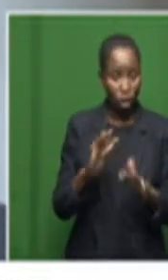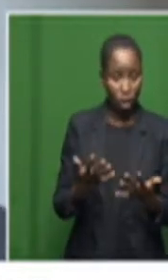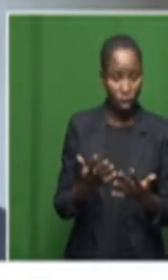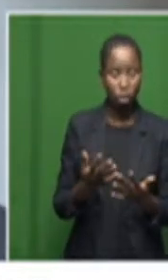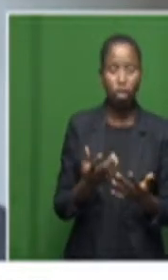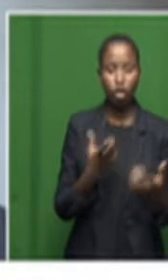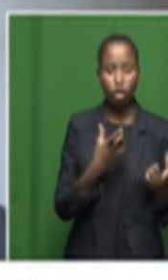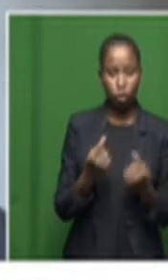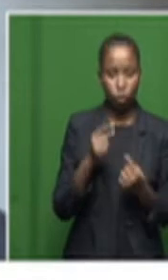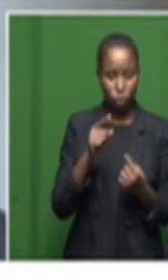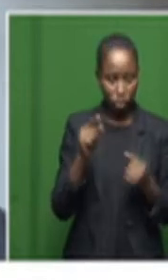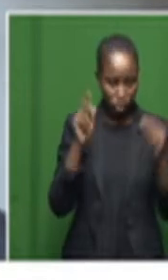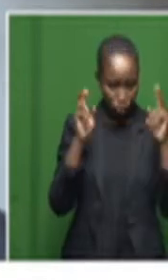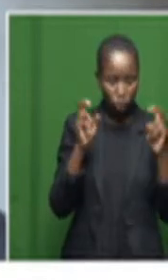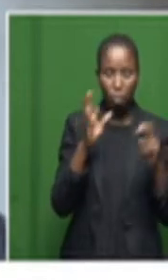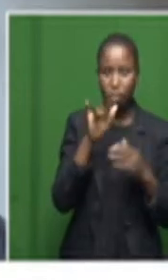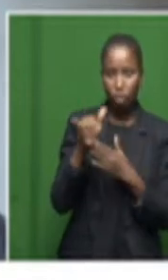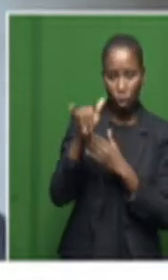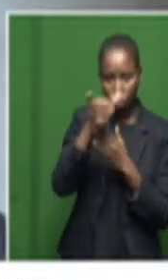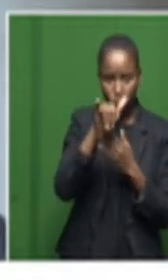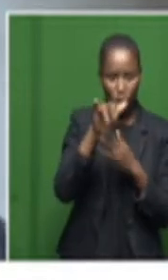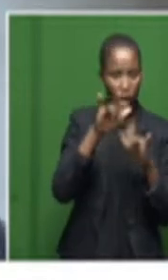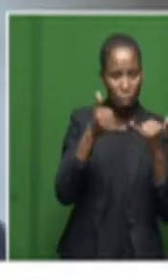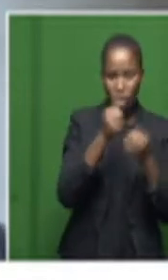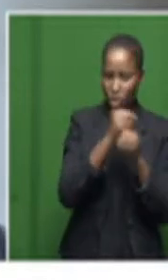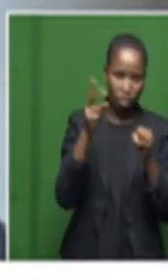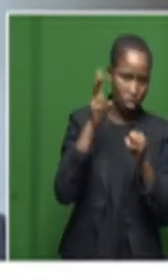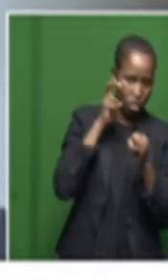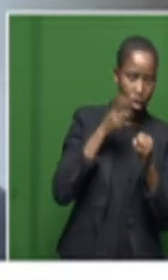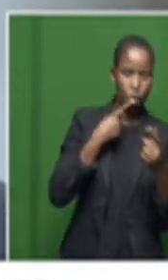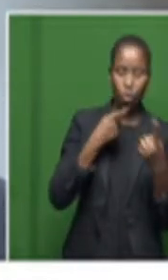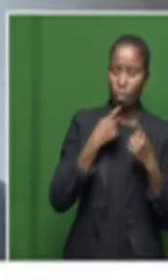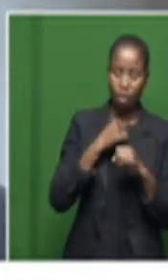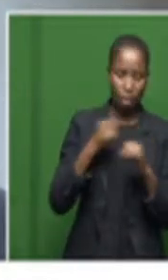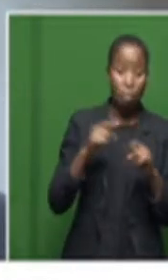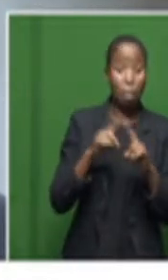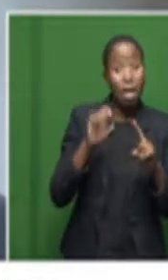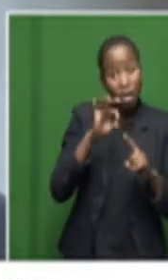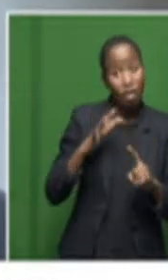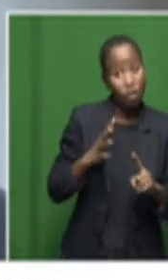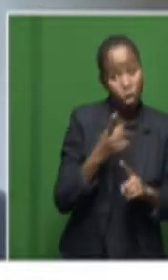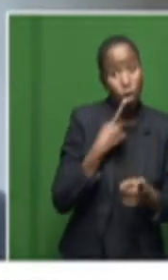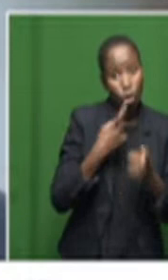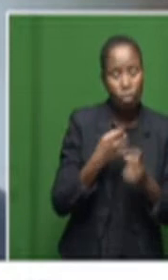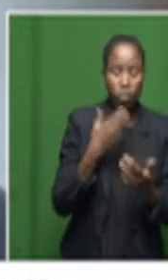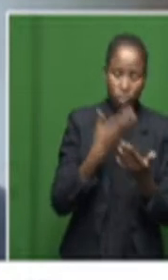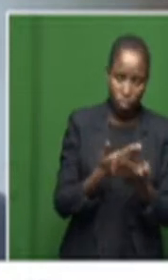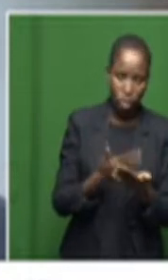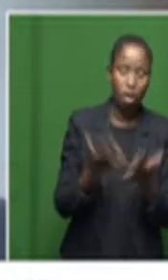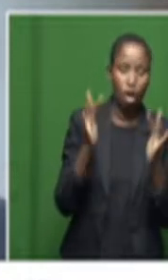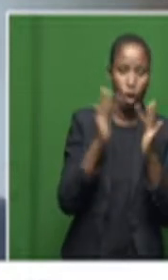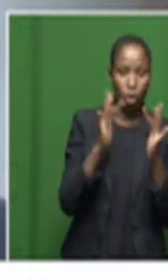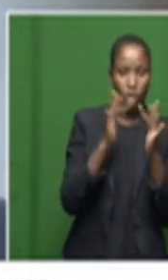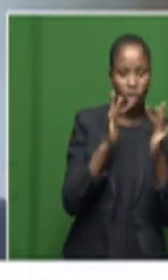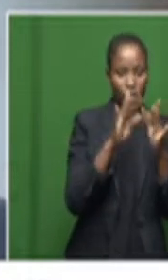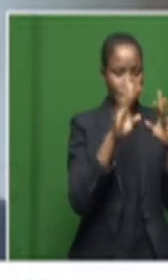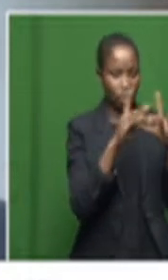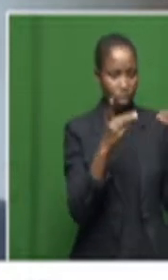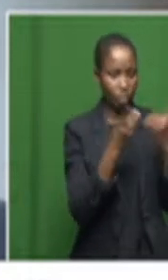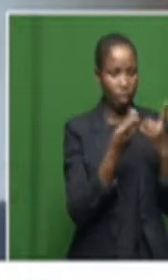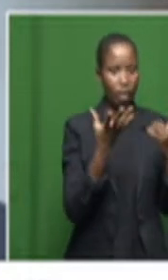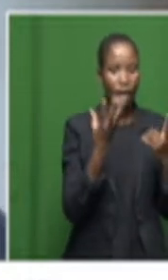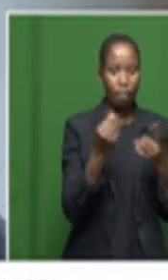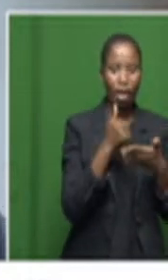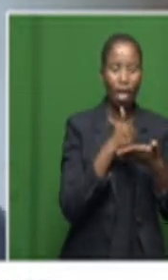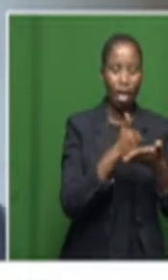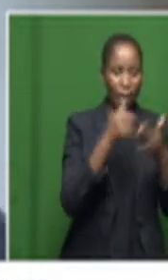we haven't had airlines querying so far, but if they want to query, they can contact the department through the helpline, and we will